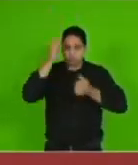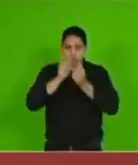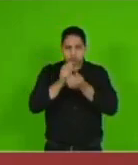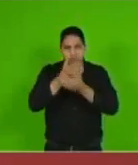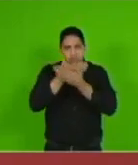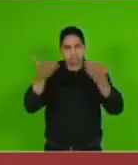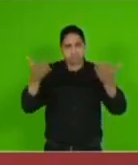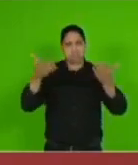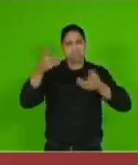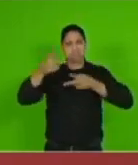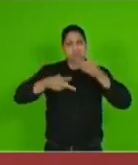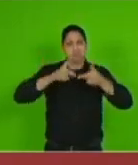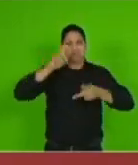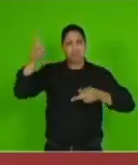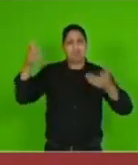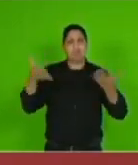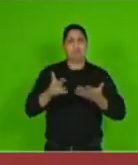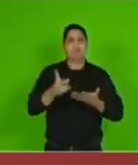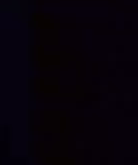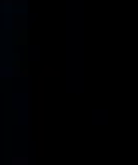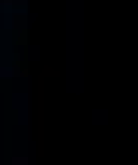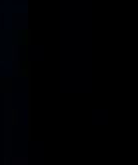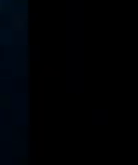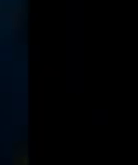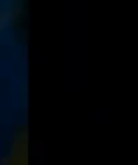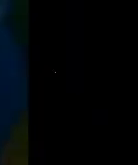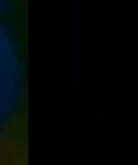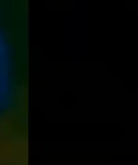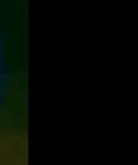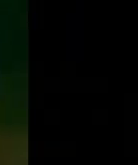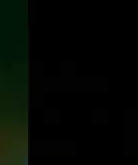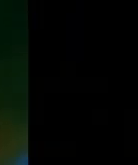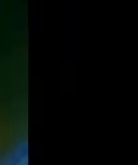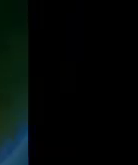consolations of the Holy Spirit may be with us now and forever. Amen.